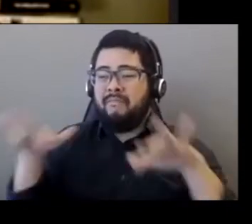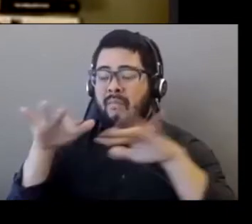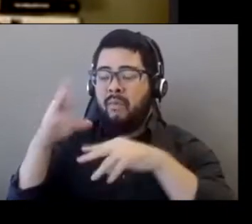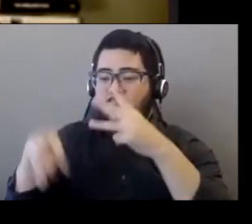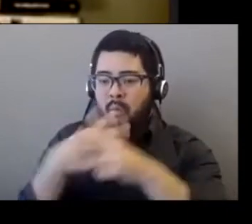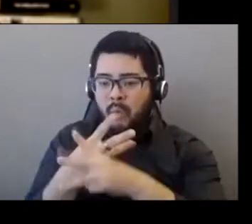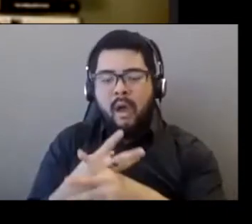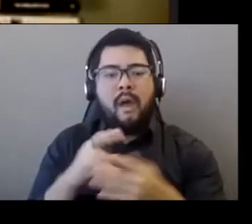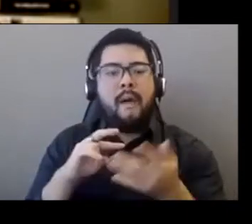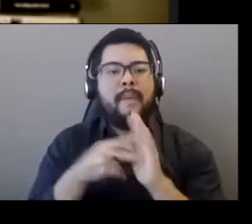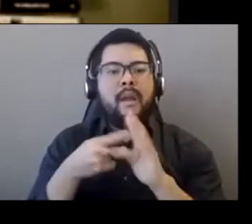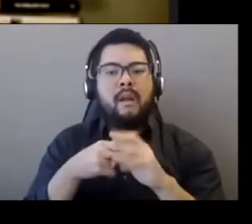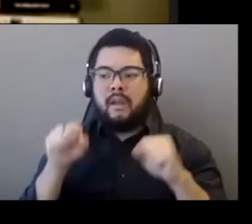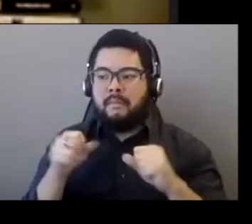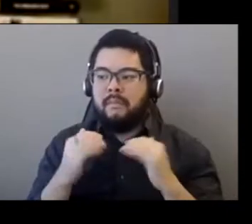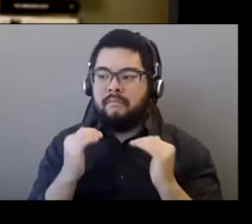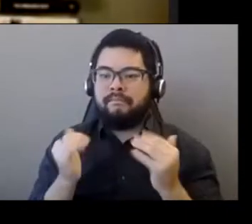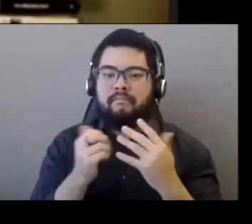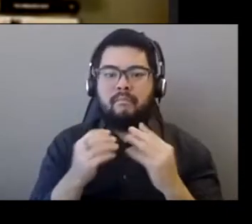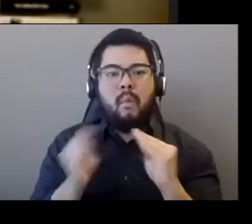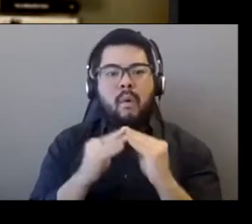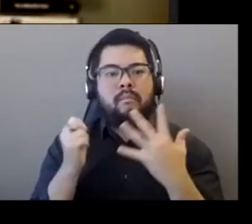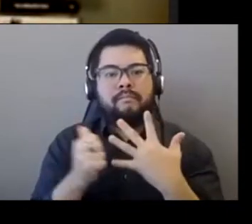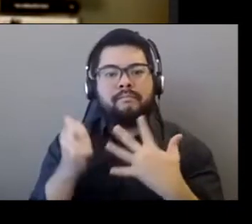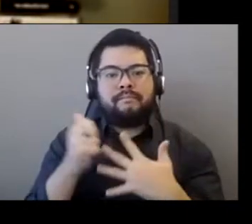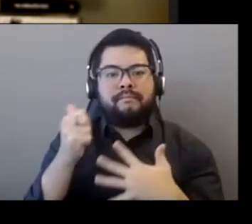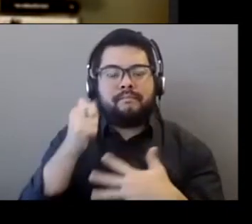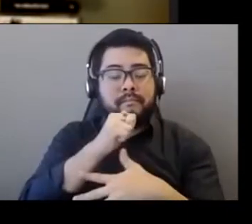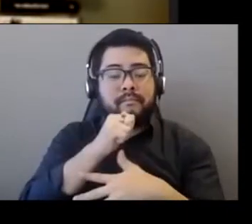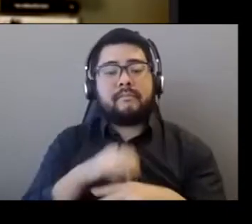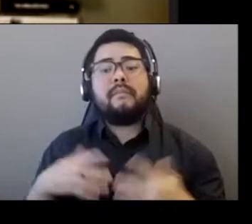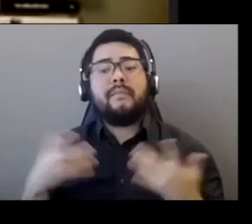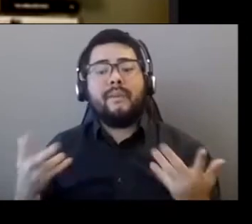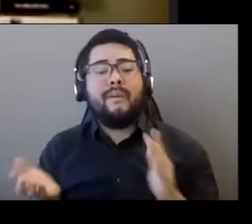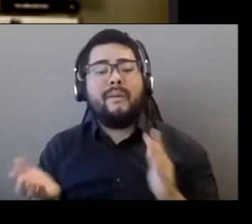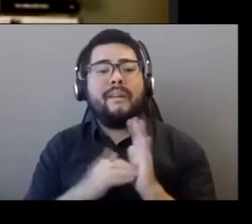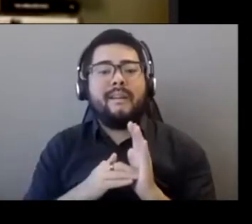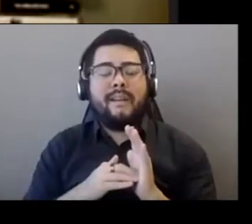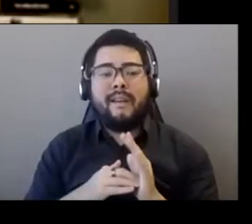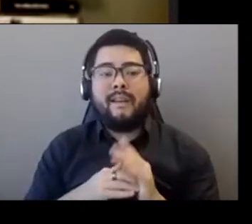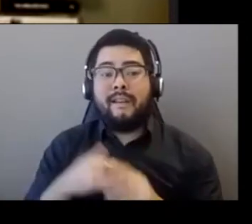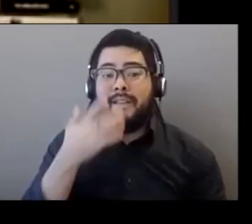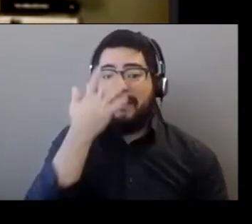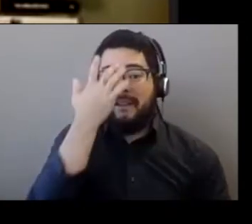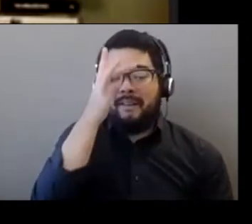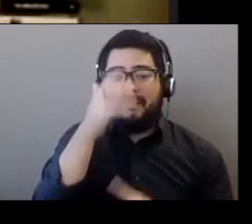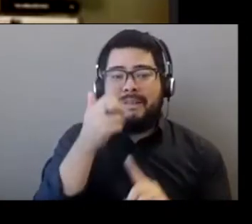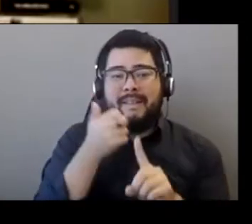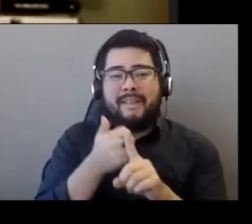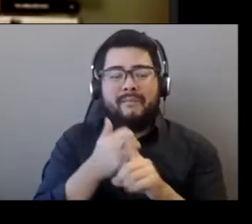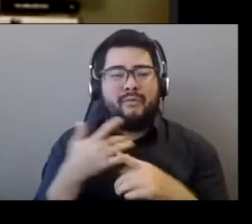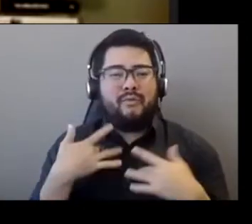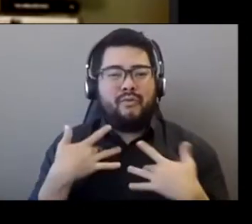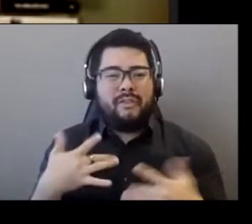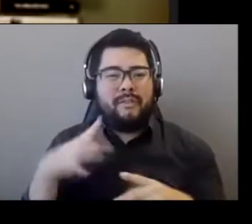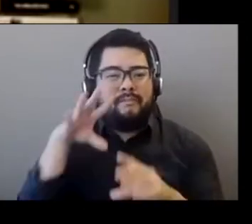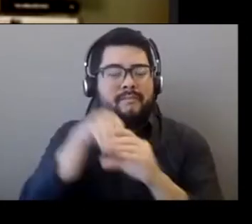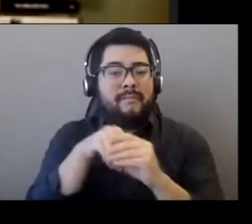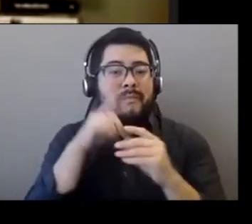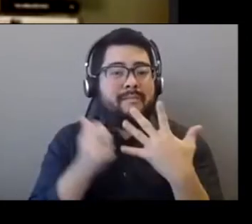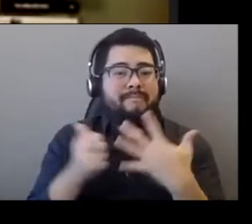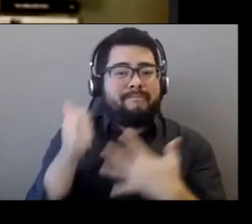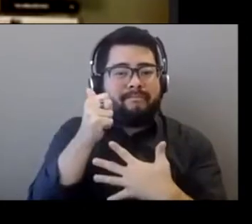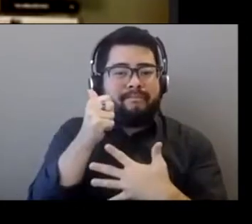field. And so Gramsci says that a traditional intellectual is often the organic intellectual of the elite, who doesn't speak